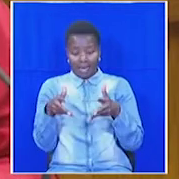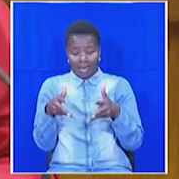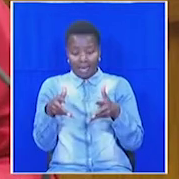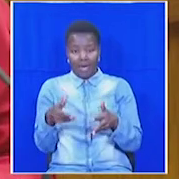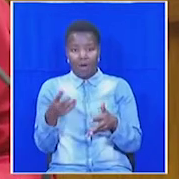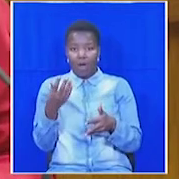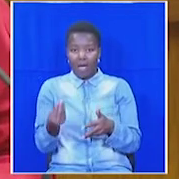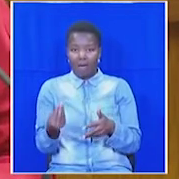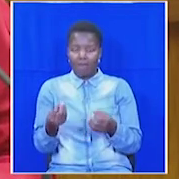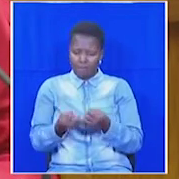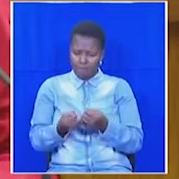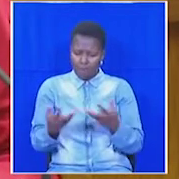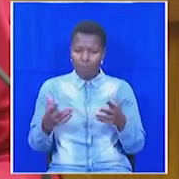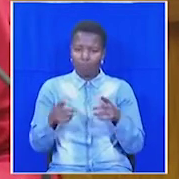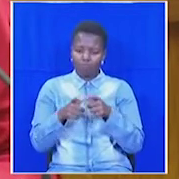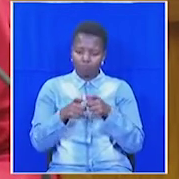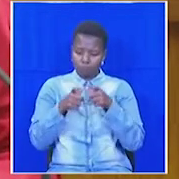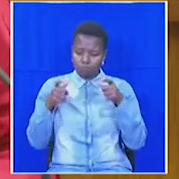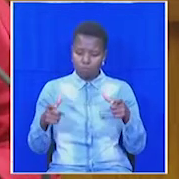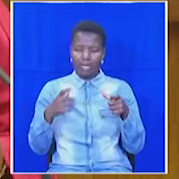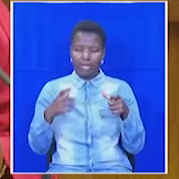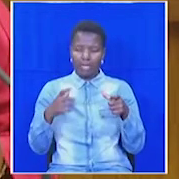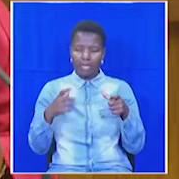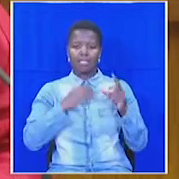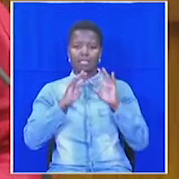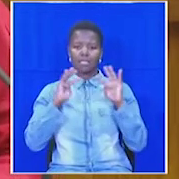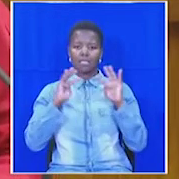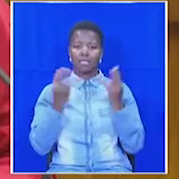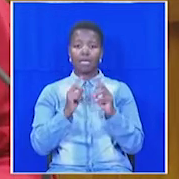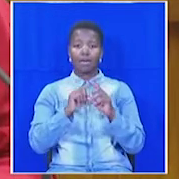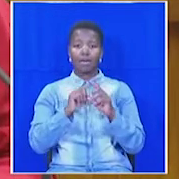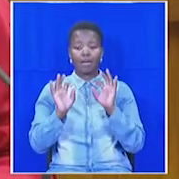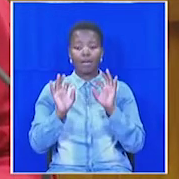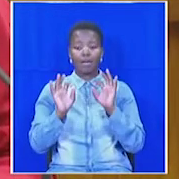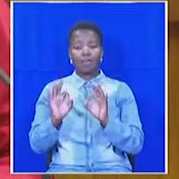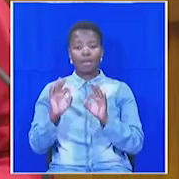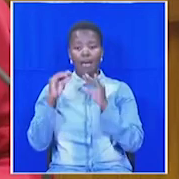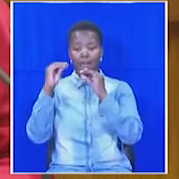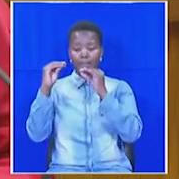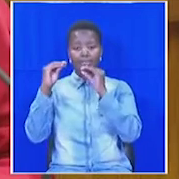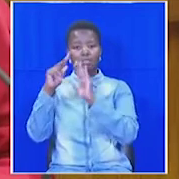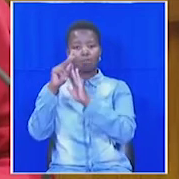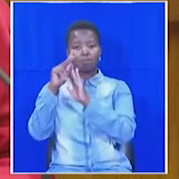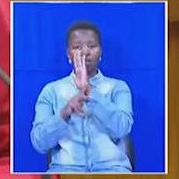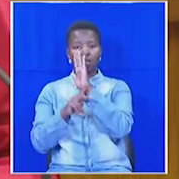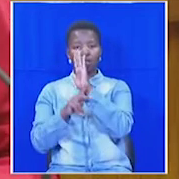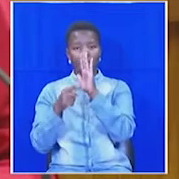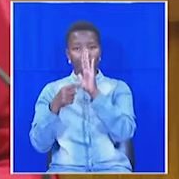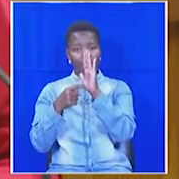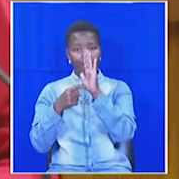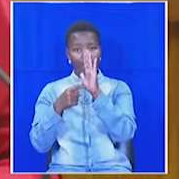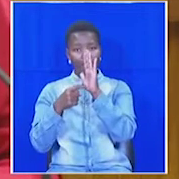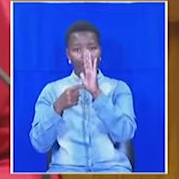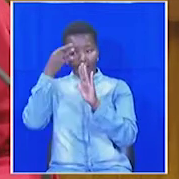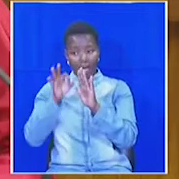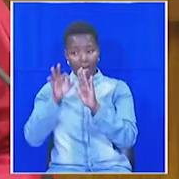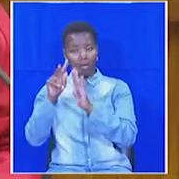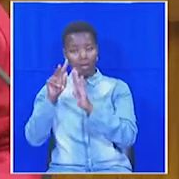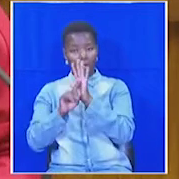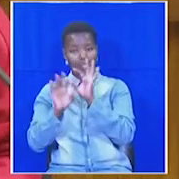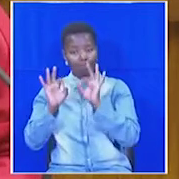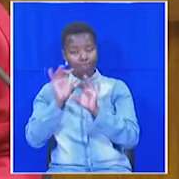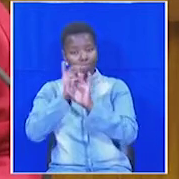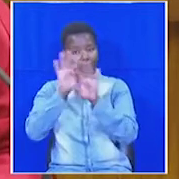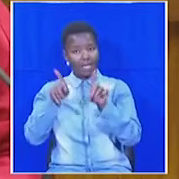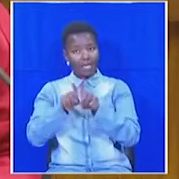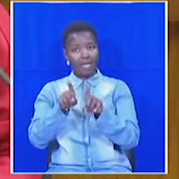most bloated cabinet, but with a correct industrial policy and deliberate state-led industrialization, state-owned entities such